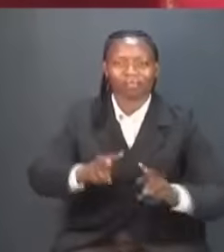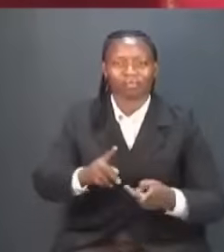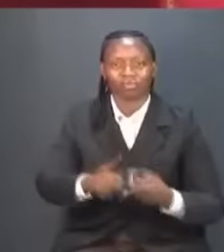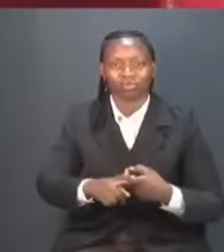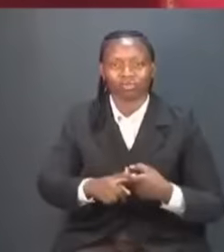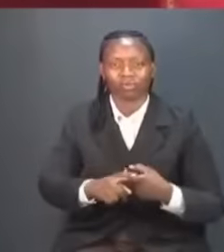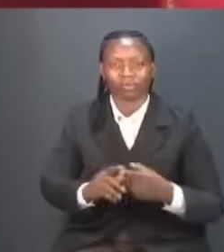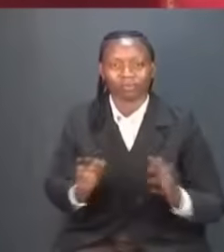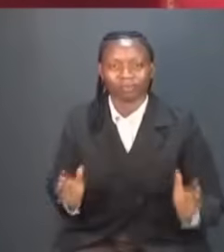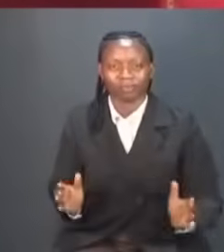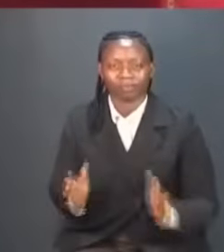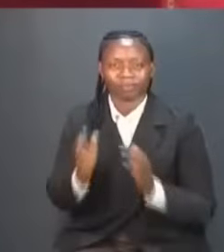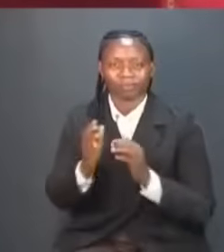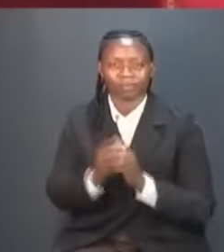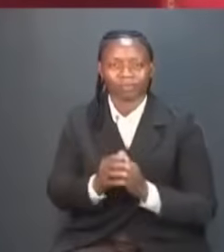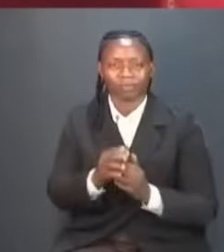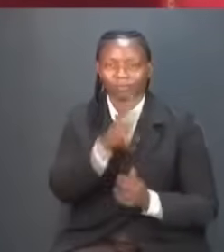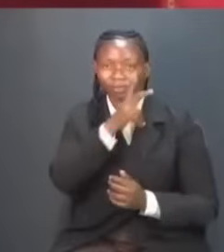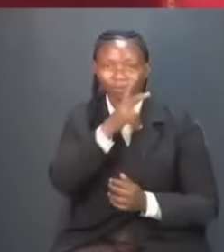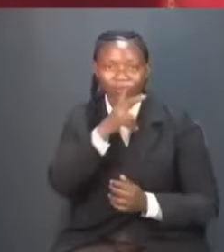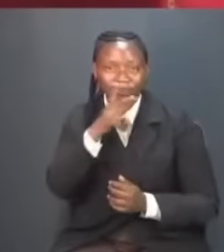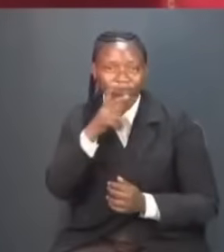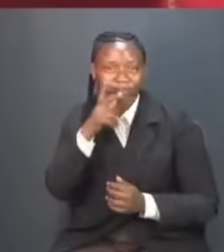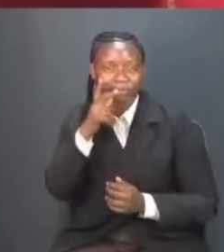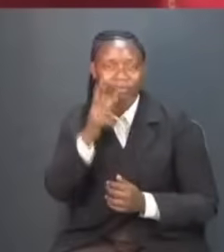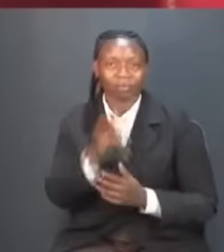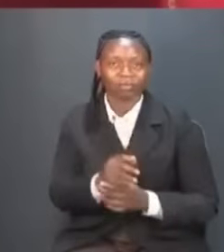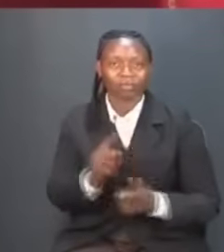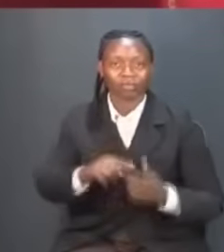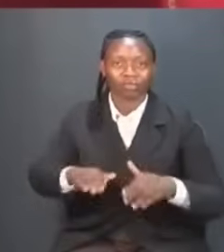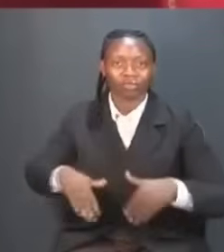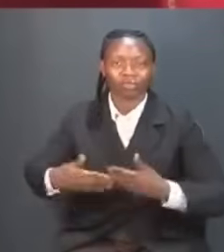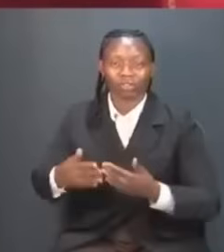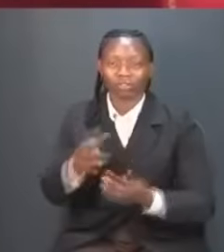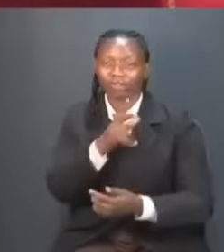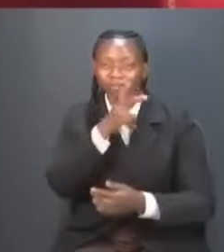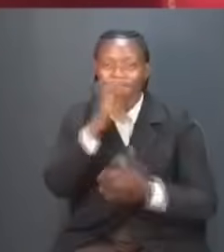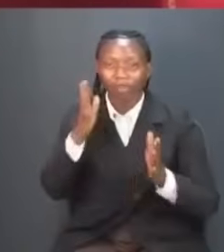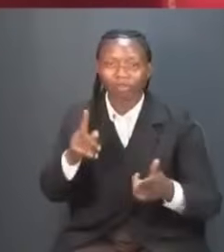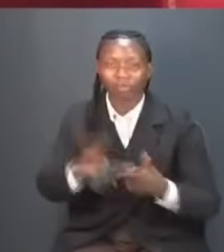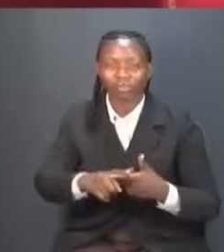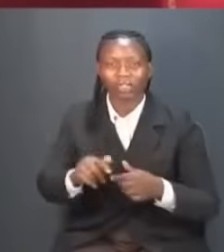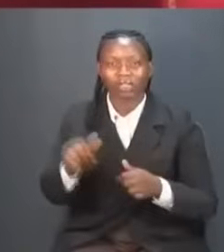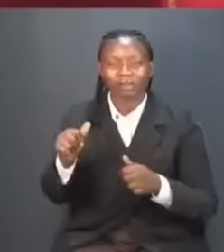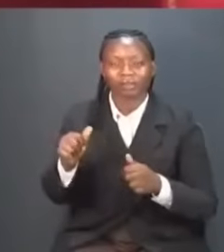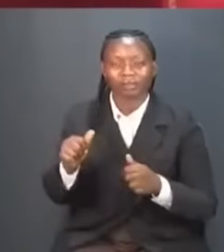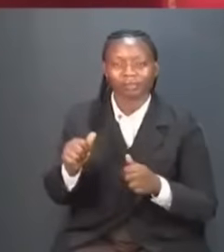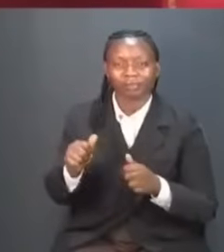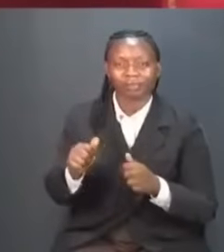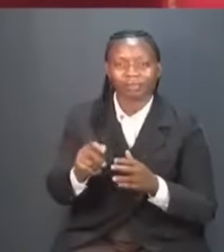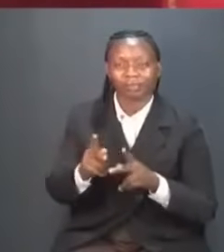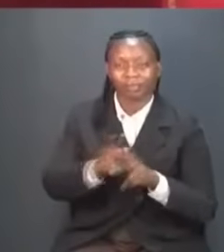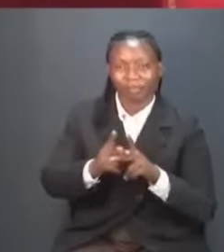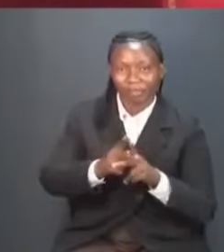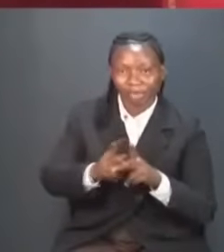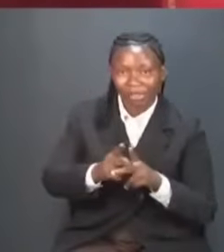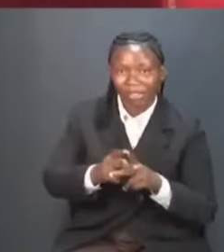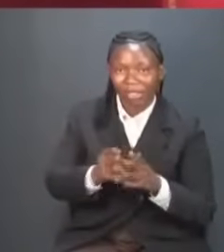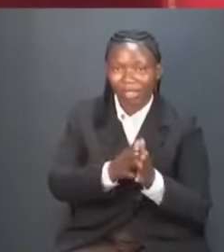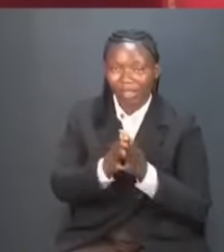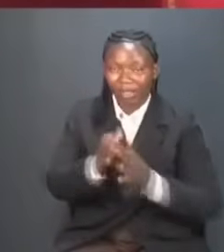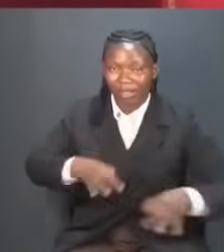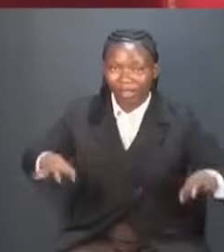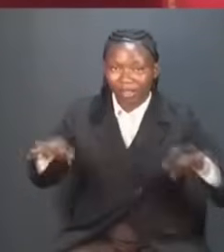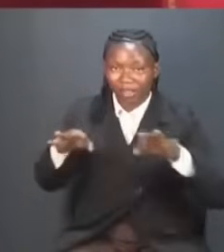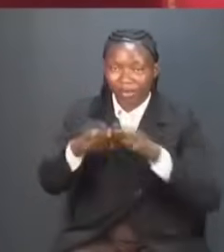strengthen agricultural extension and advisory, to provide farmers with timely, practical, and relevant information